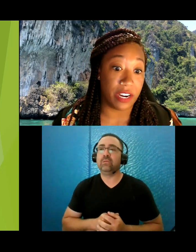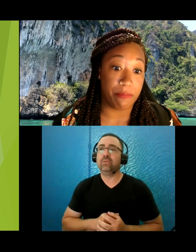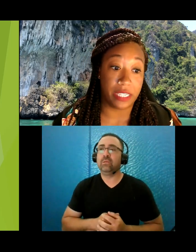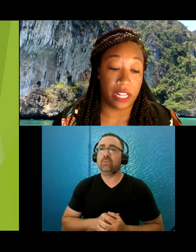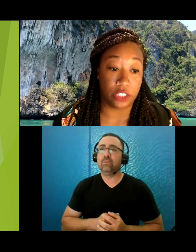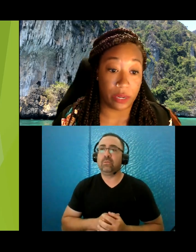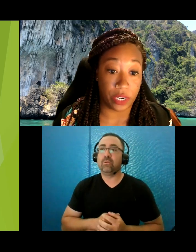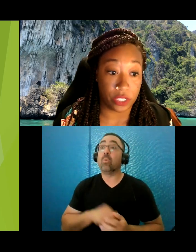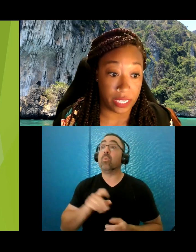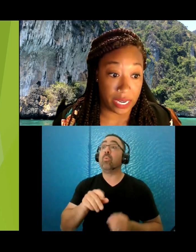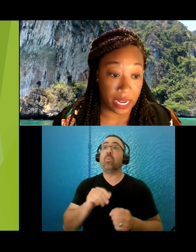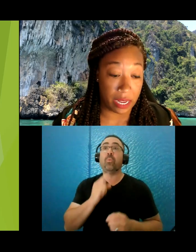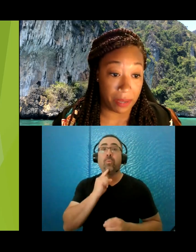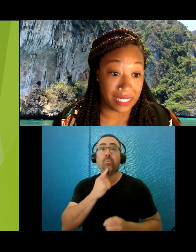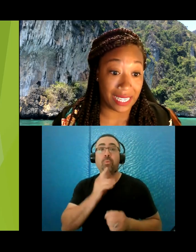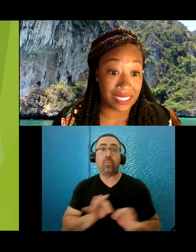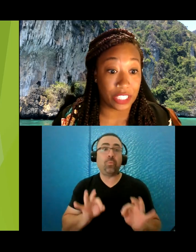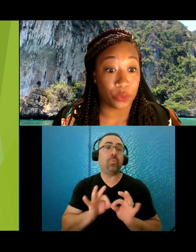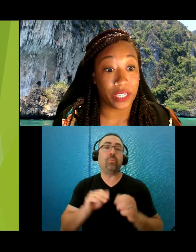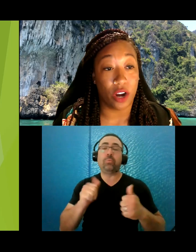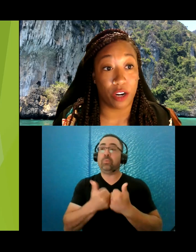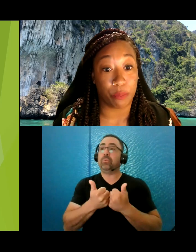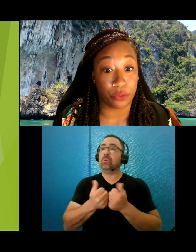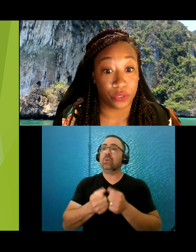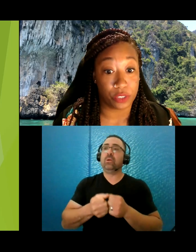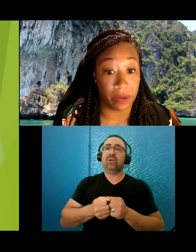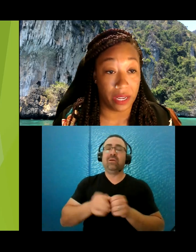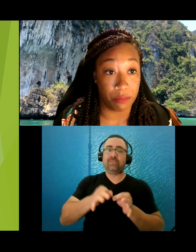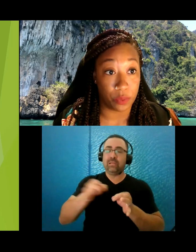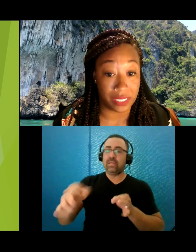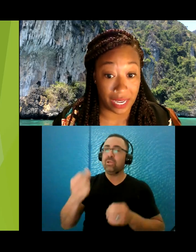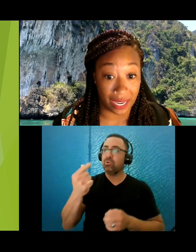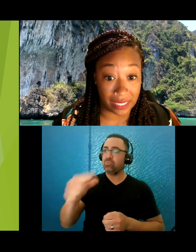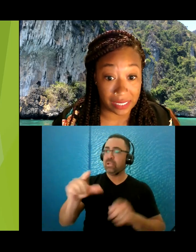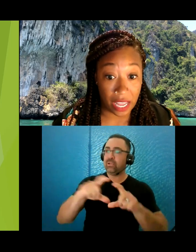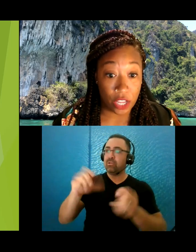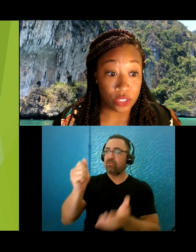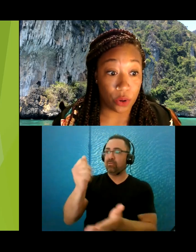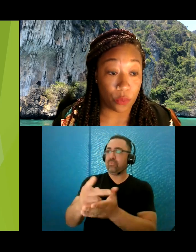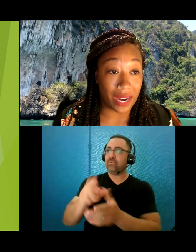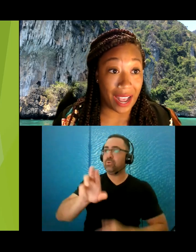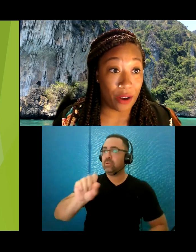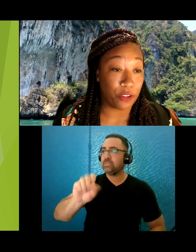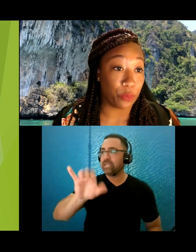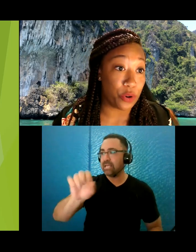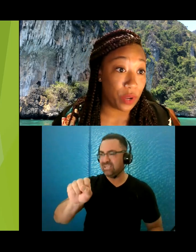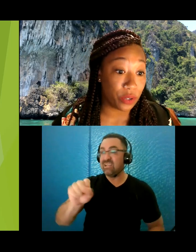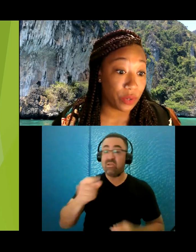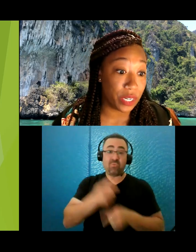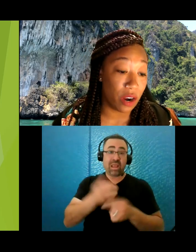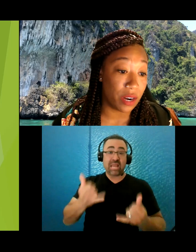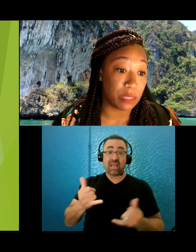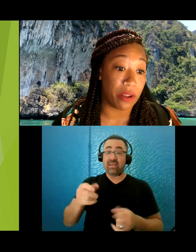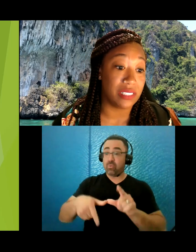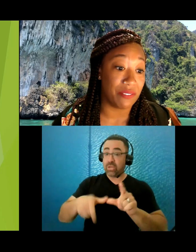very, very big challenge that we are seeing is delays in green card approvals by USCIS. So right now, if you're renewing your